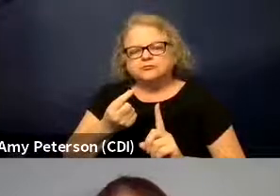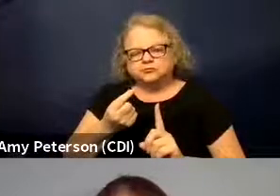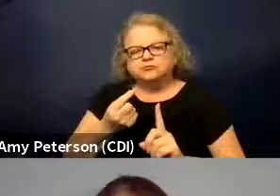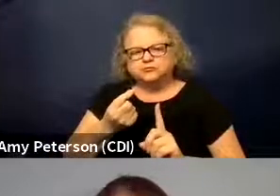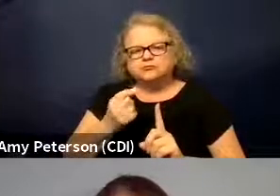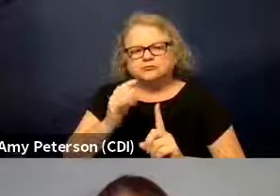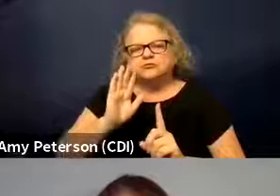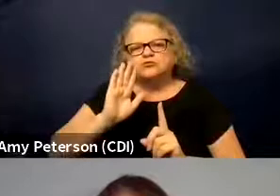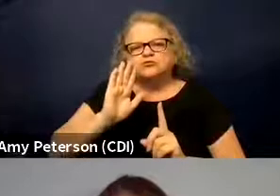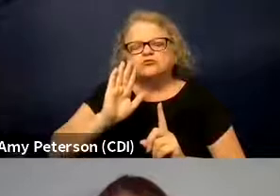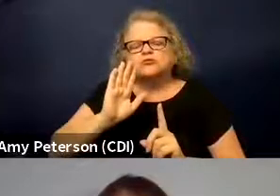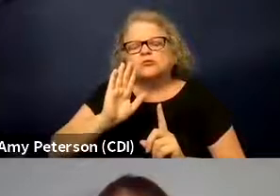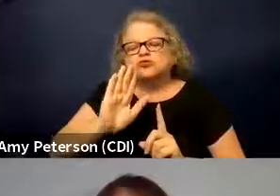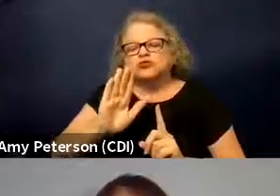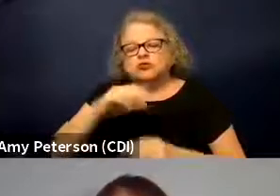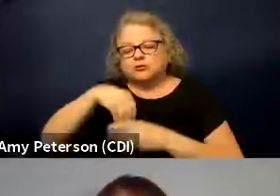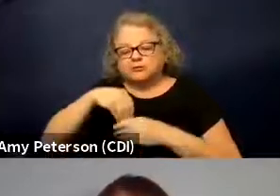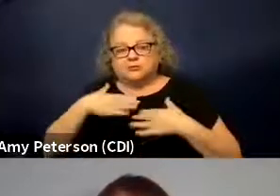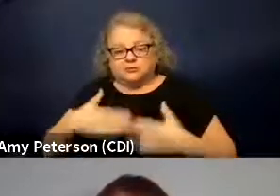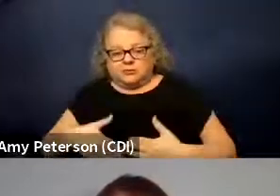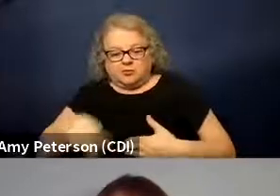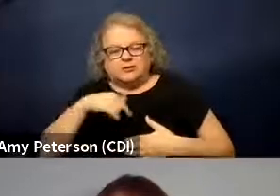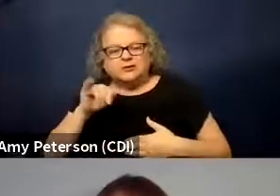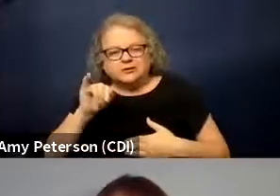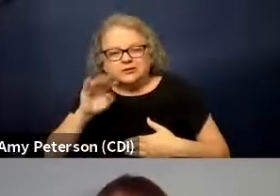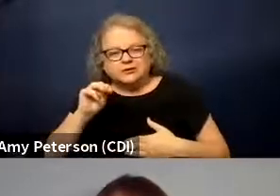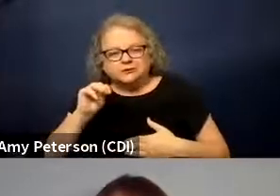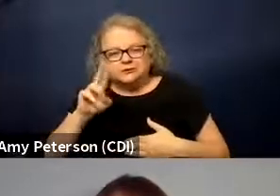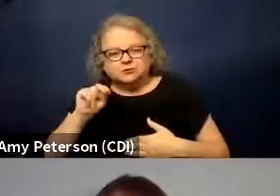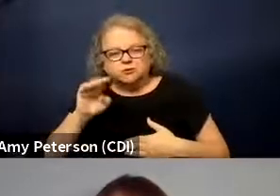can respond more quickly to the virus.